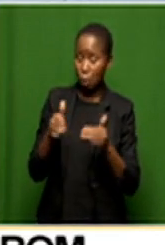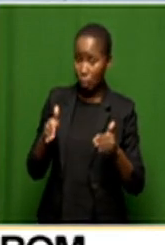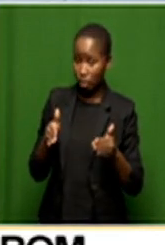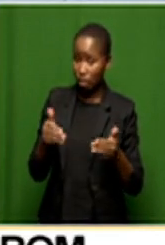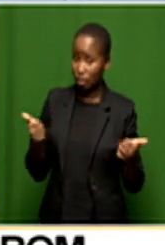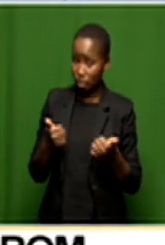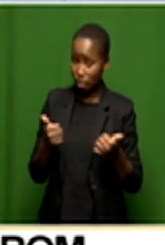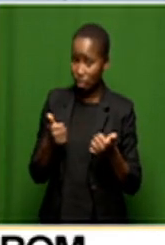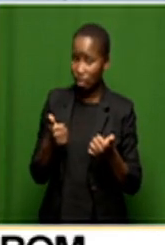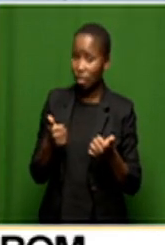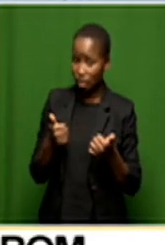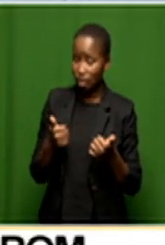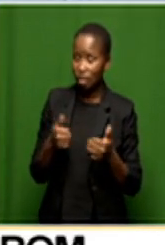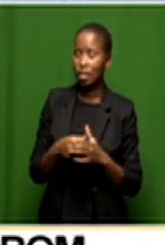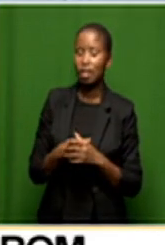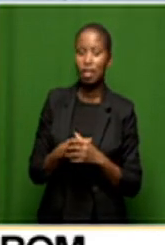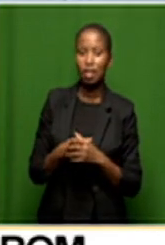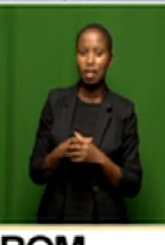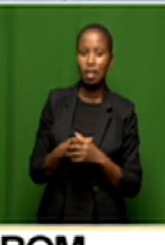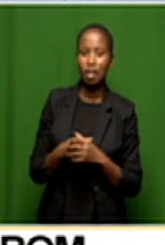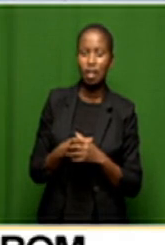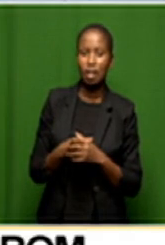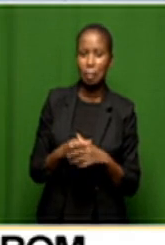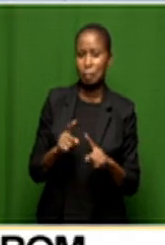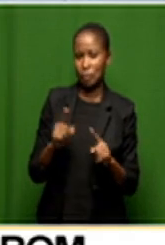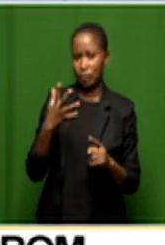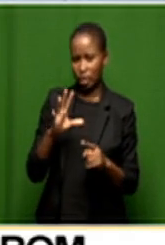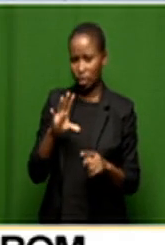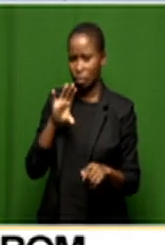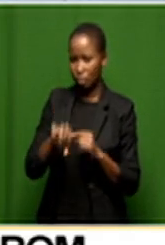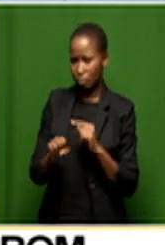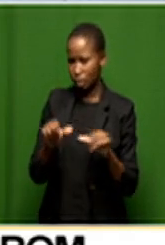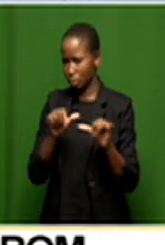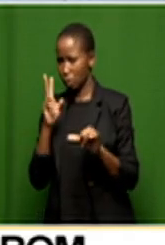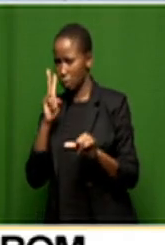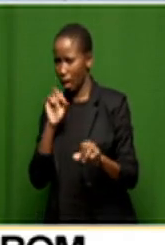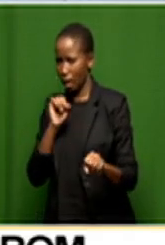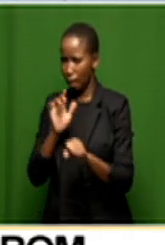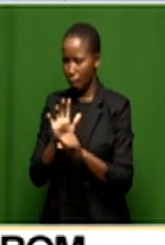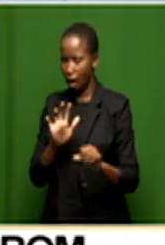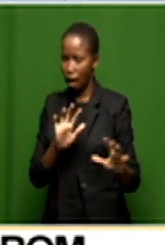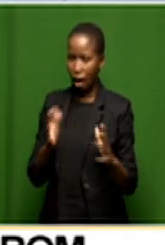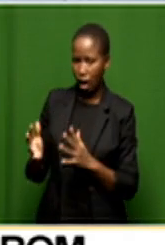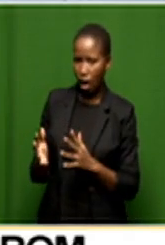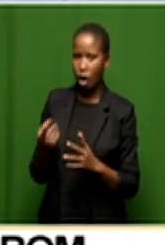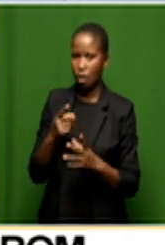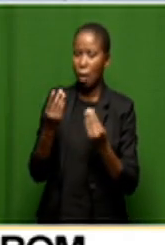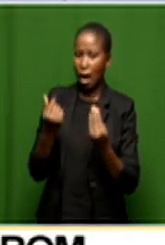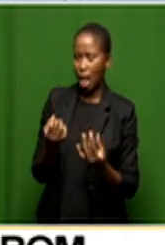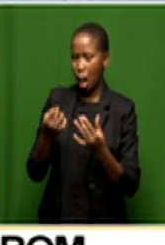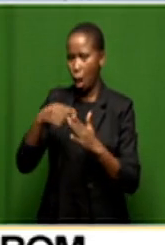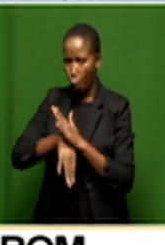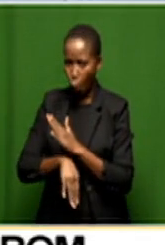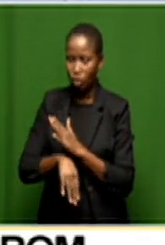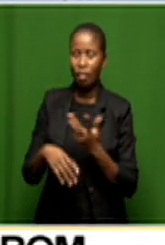everyone, I would imagine. But have you measured the impact, especially in terms of monetary losses on the